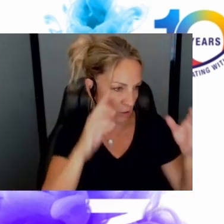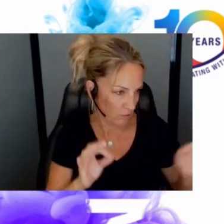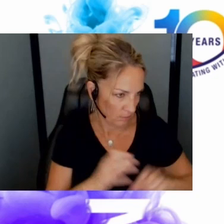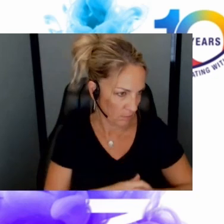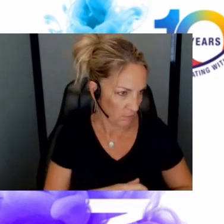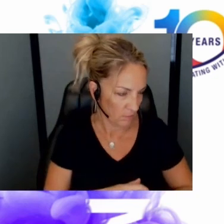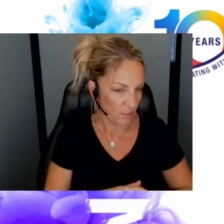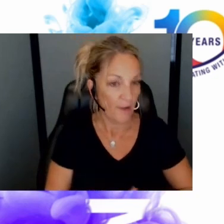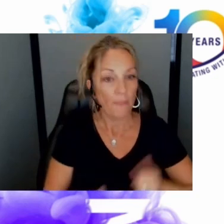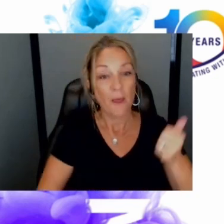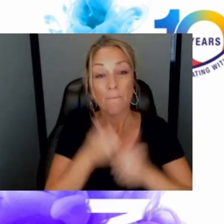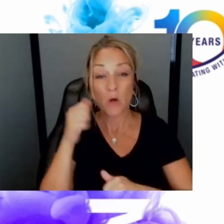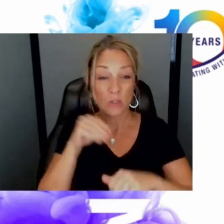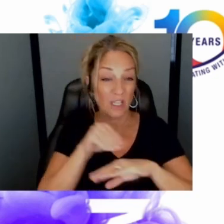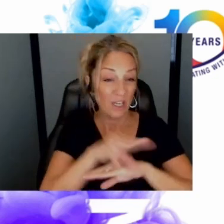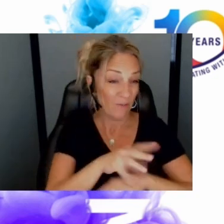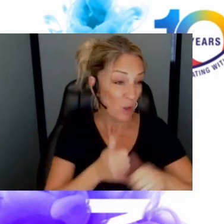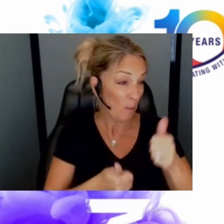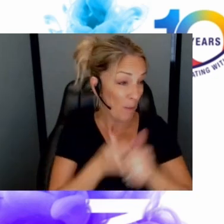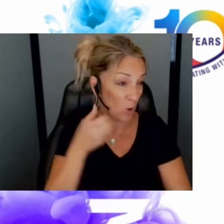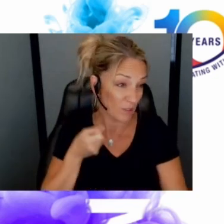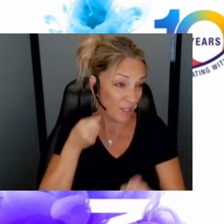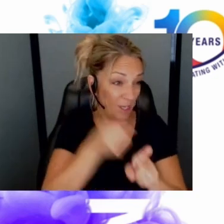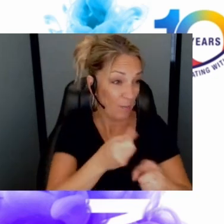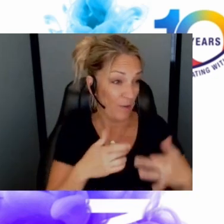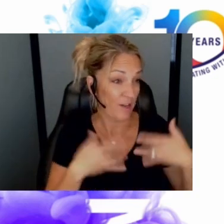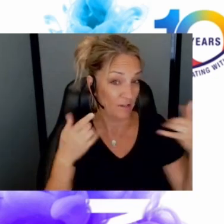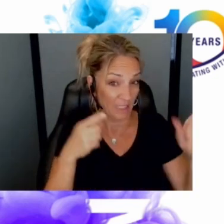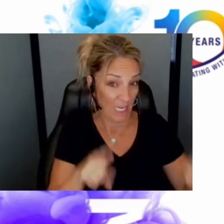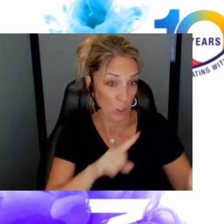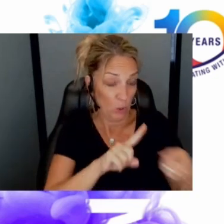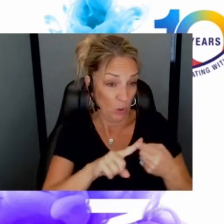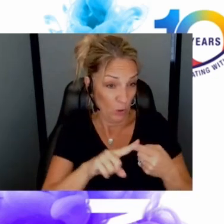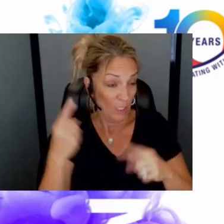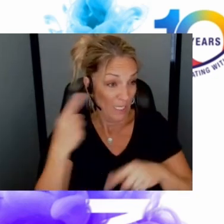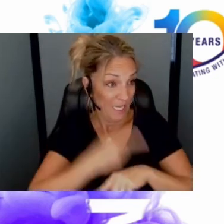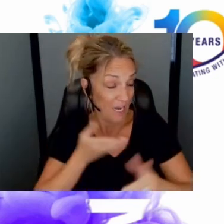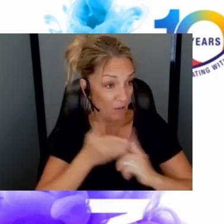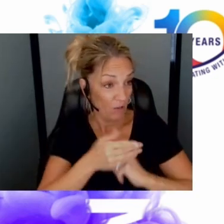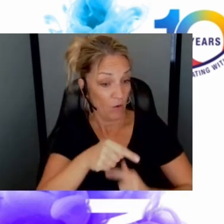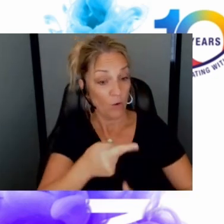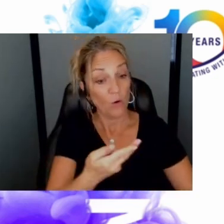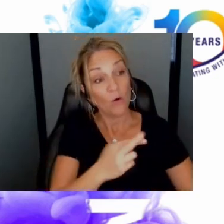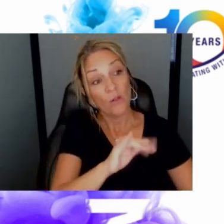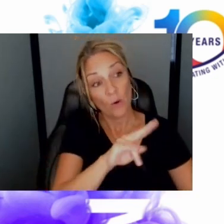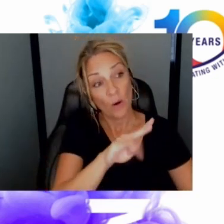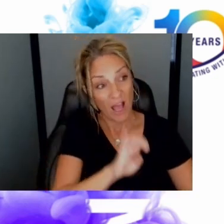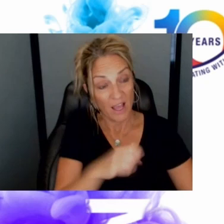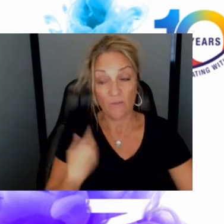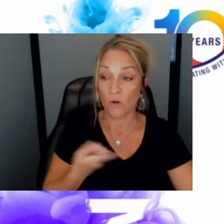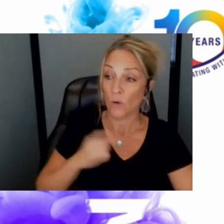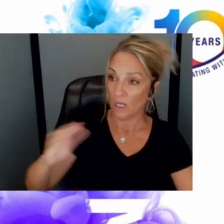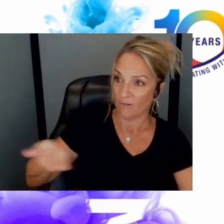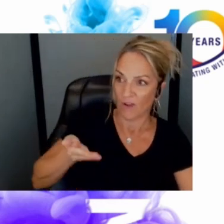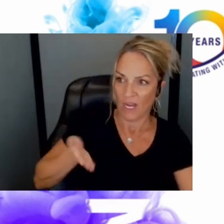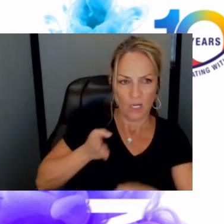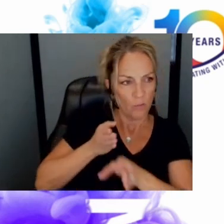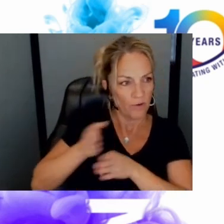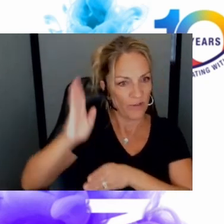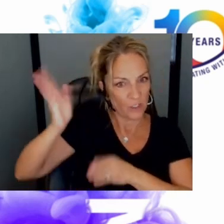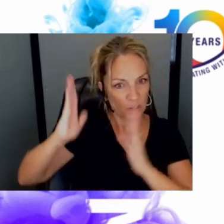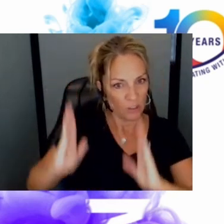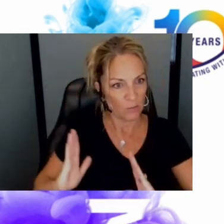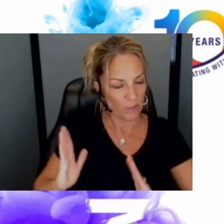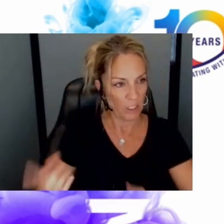impactful events that we've had to date through Thrive was doing just that. We invited a professional speaker to come to our head office and talk about